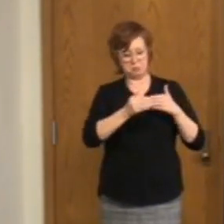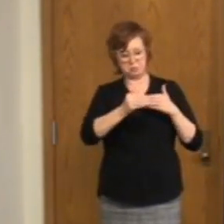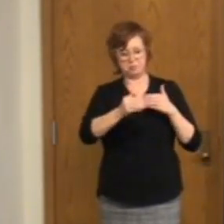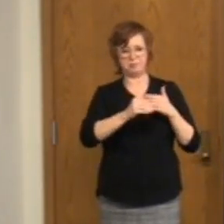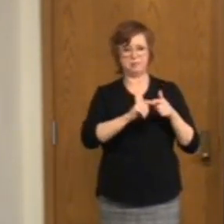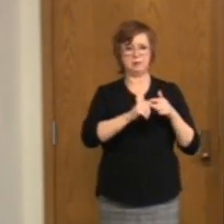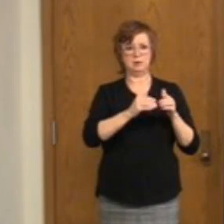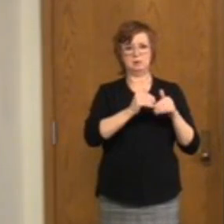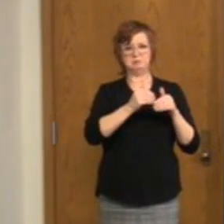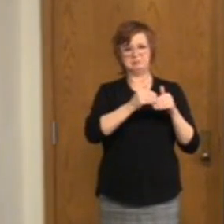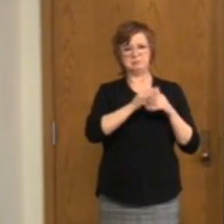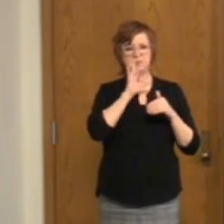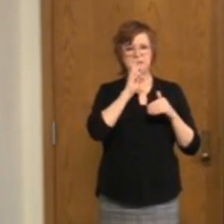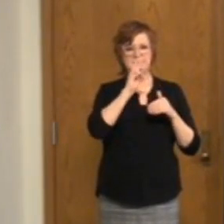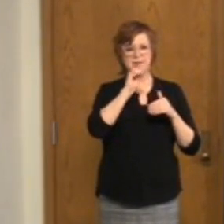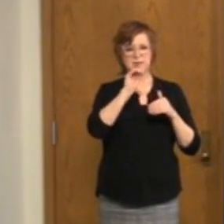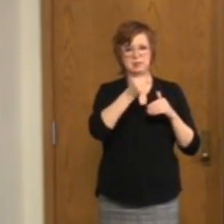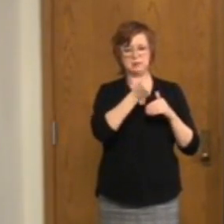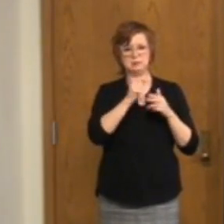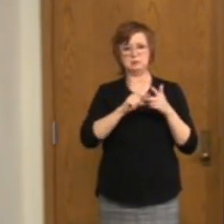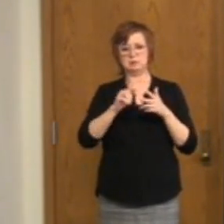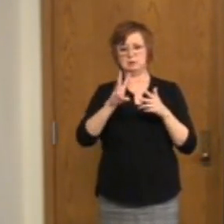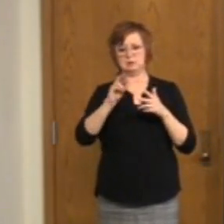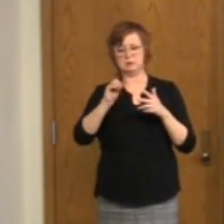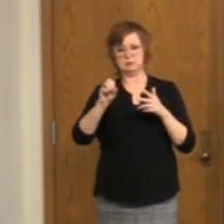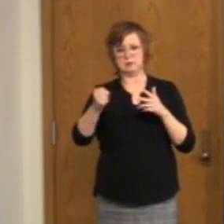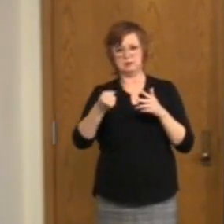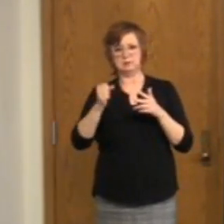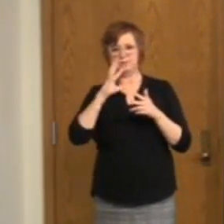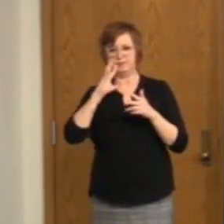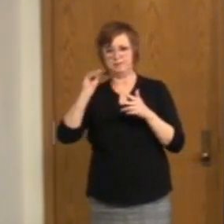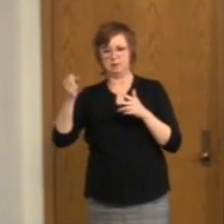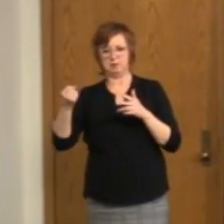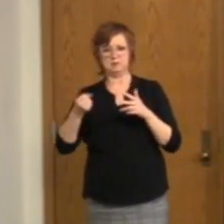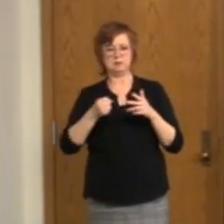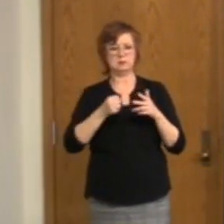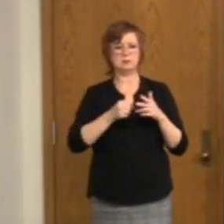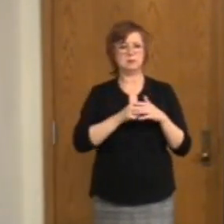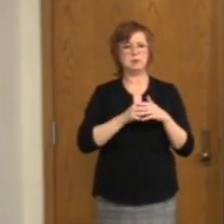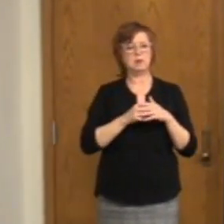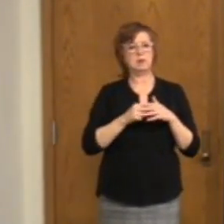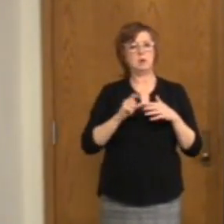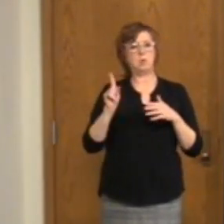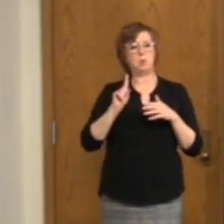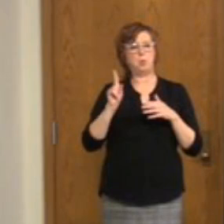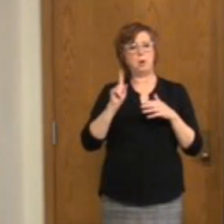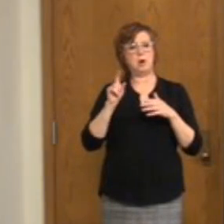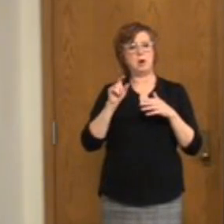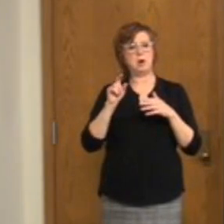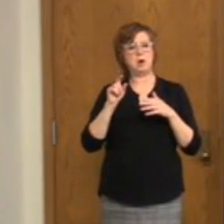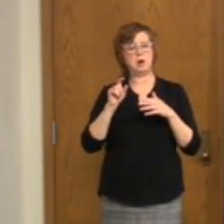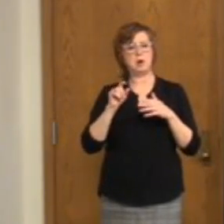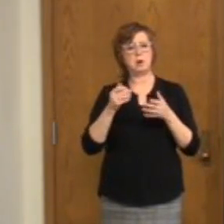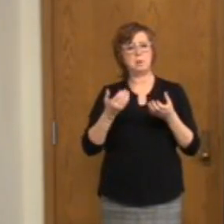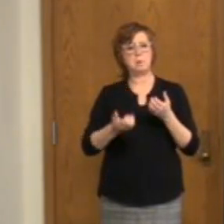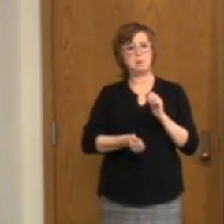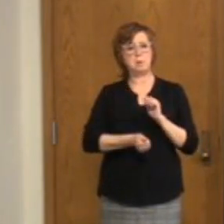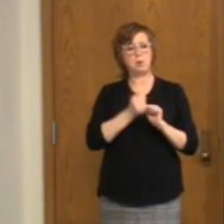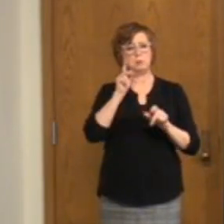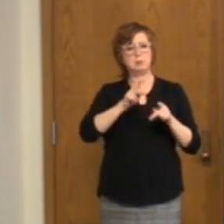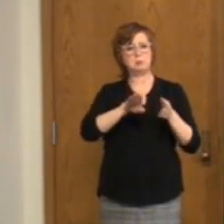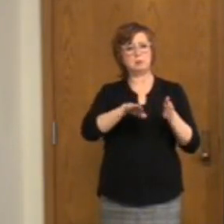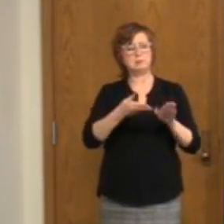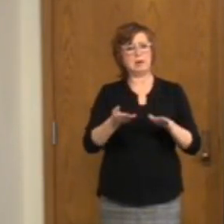older, the bulk of hospitalizations and deaths, unfortunately, are in people 50 and older. So over the next few weeks, we'll